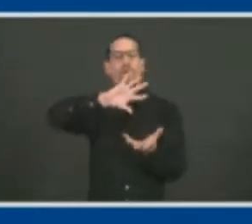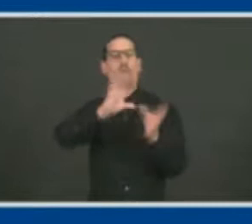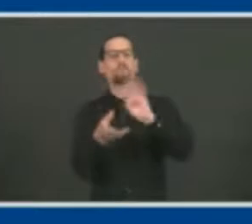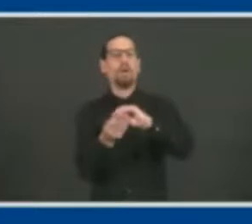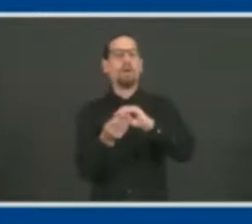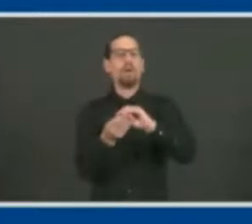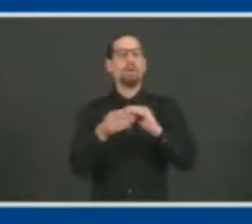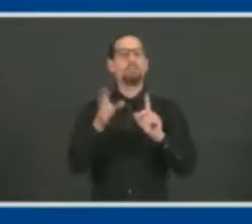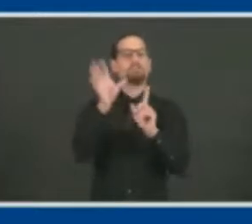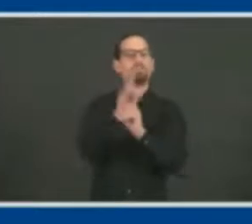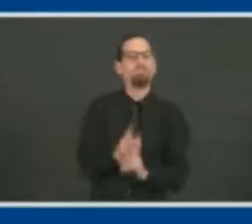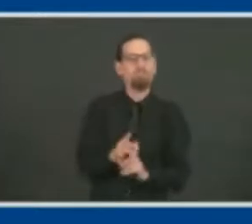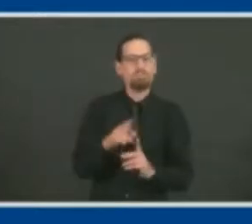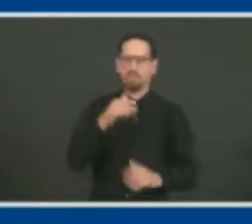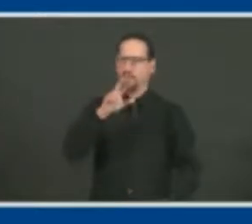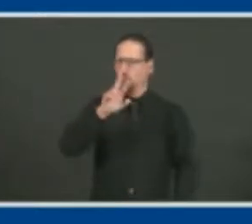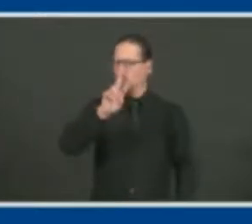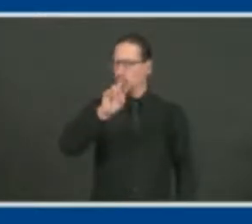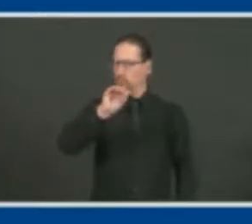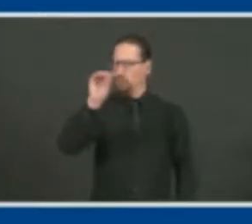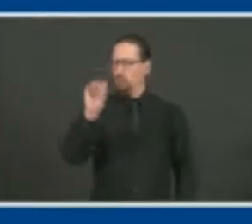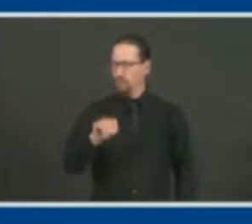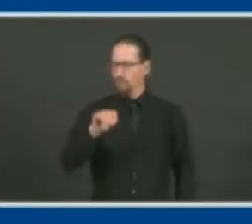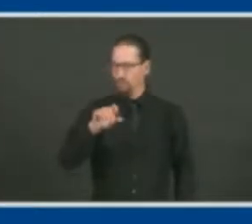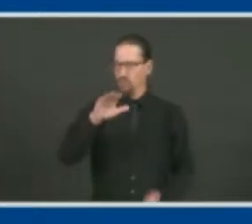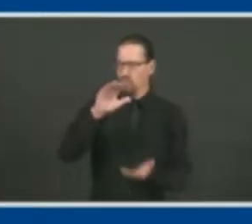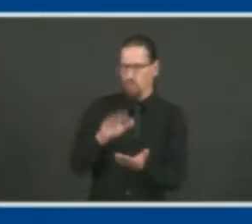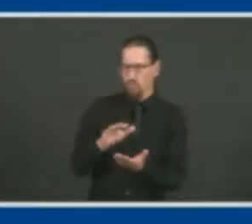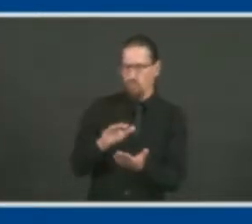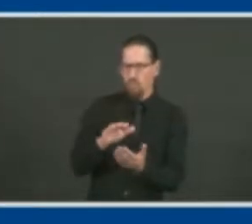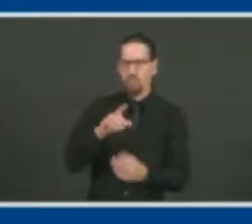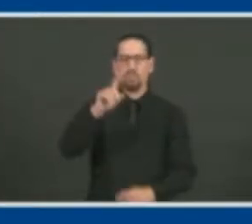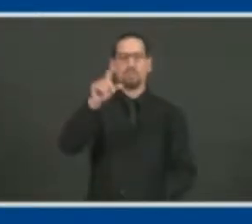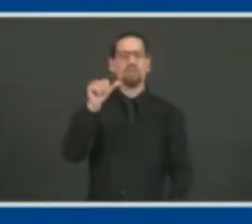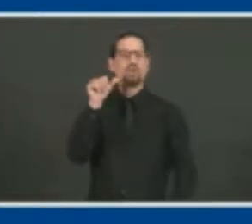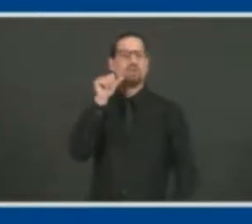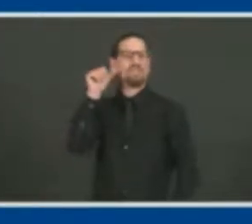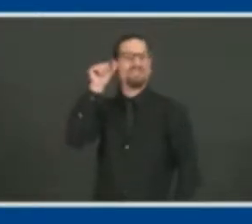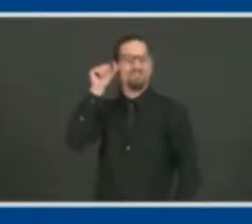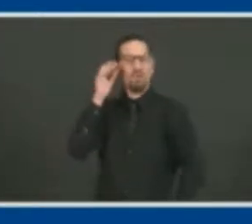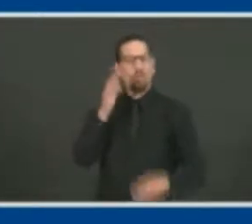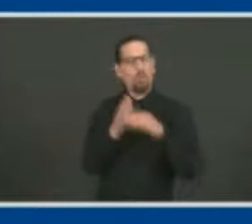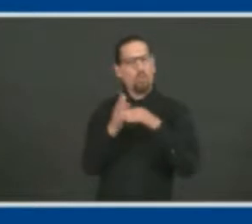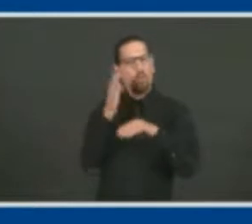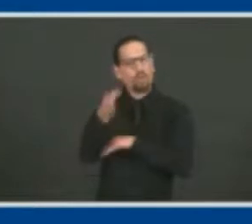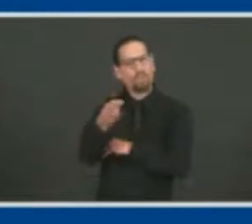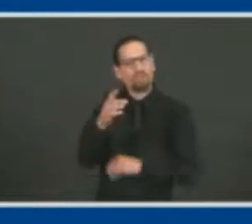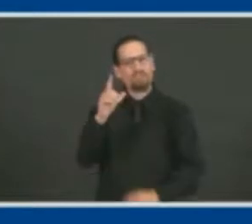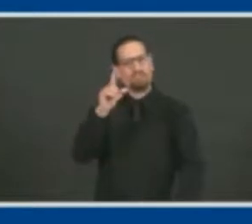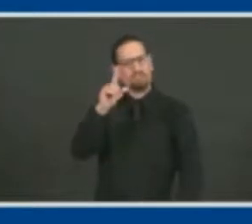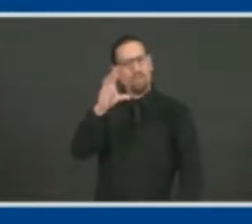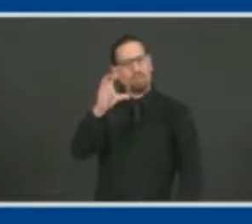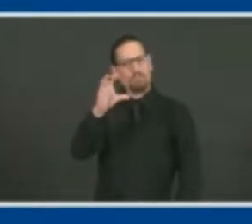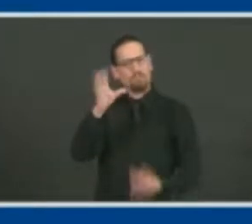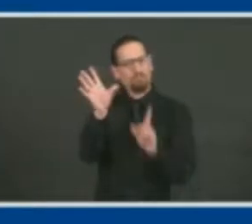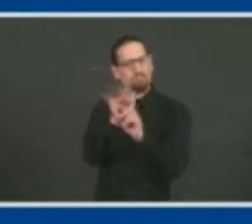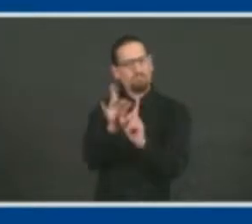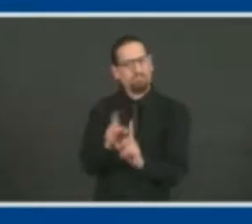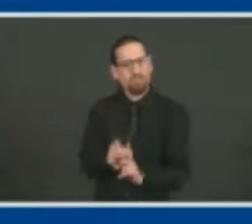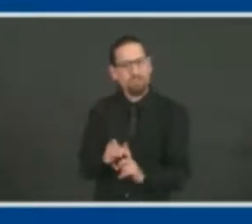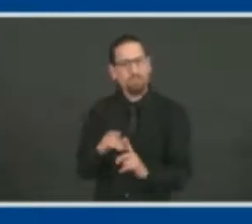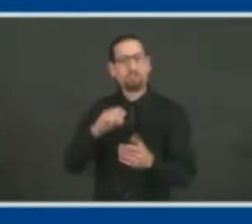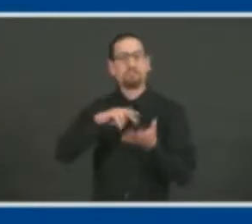new cases and a percent positive of just above 3%. That's concerning. It's